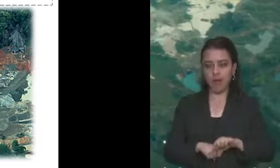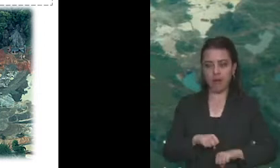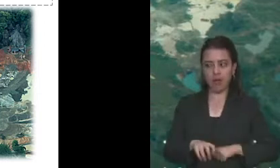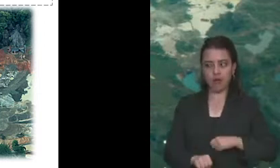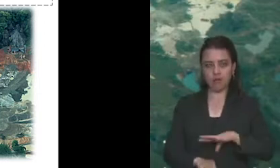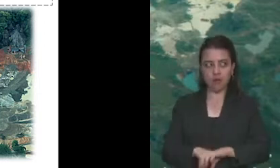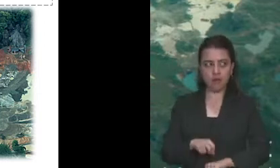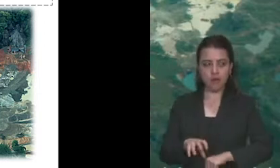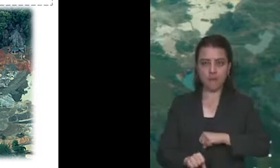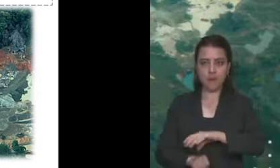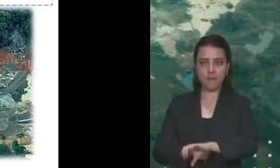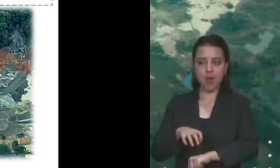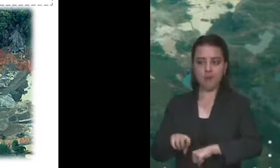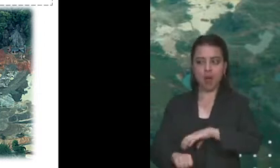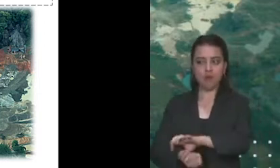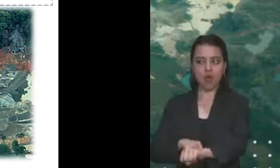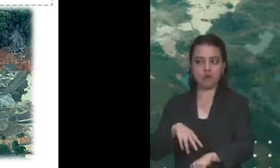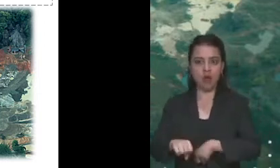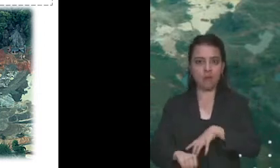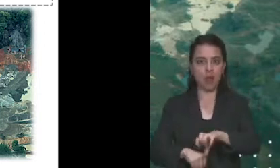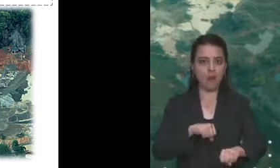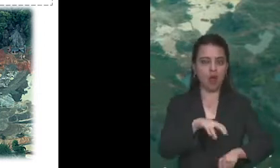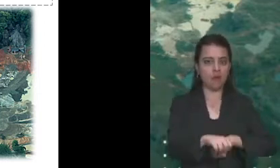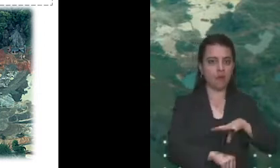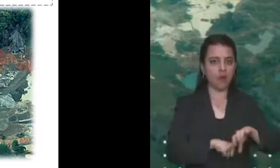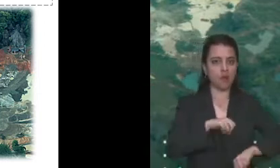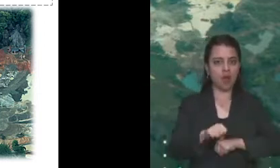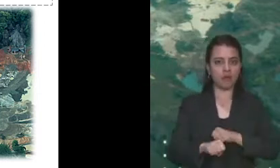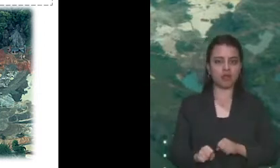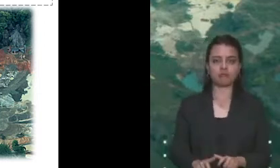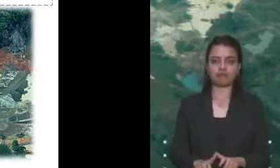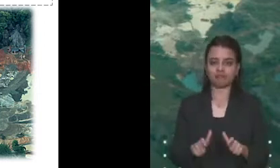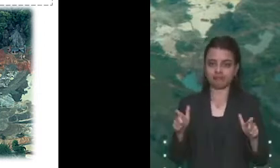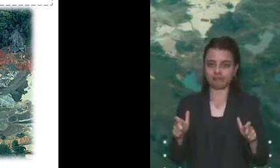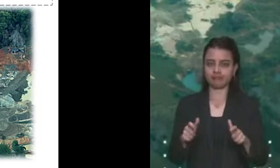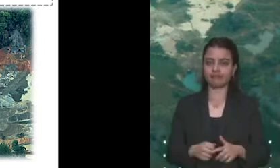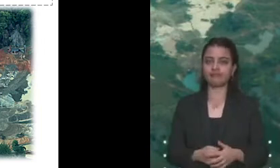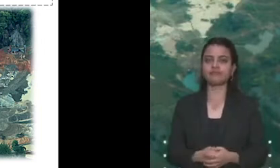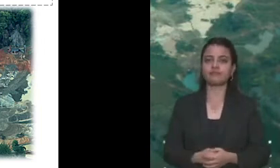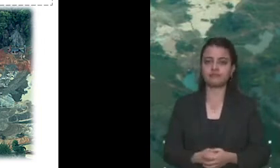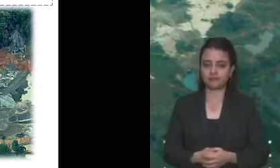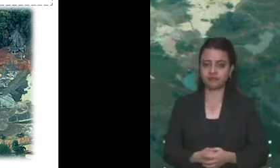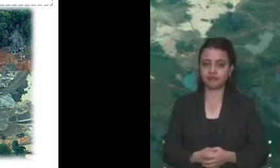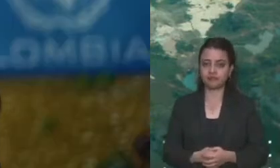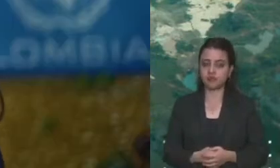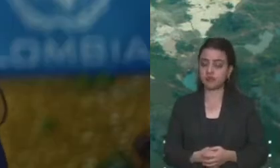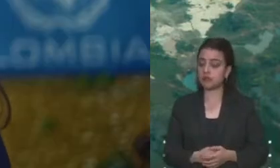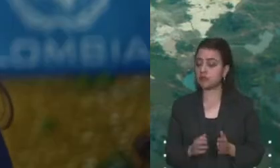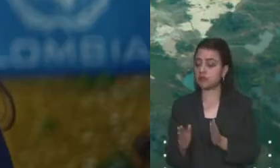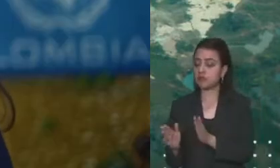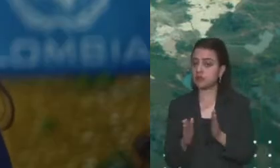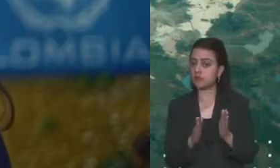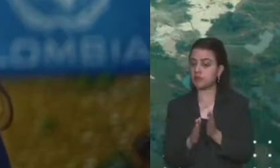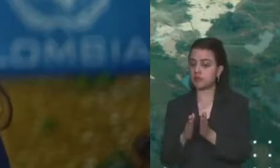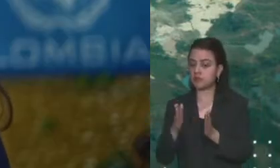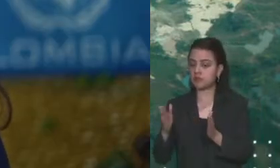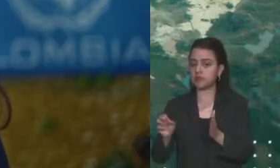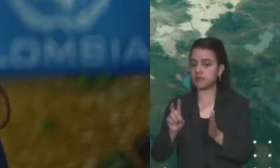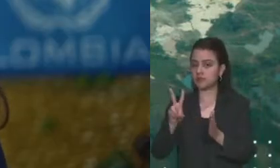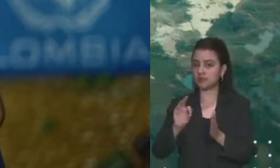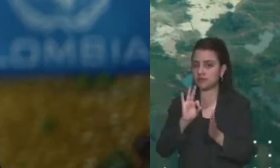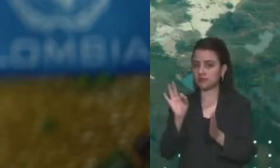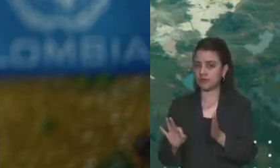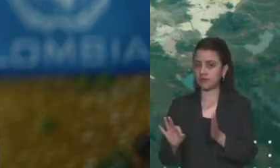that illicit EVOAs that actually expanded, and 70% of the illicit exploitation. And finally, new areas, we have 2%